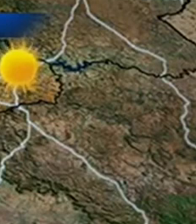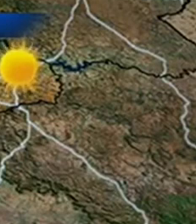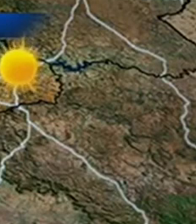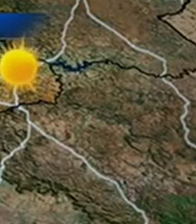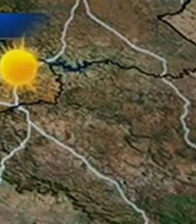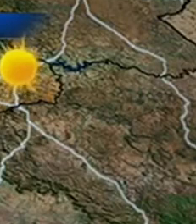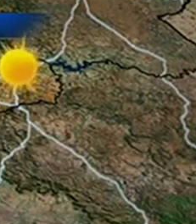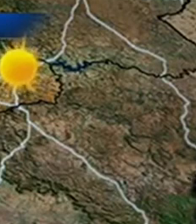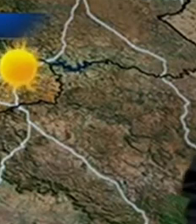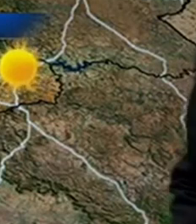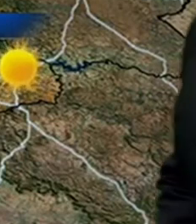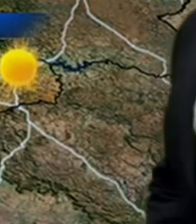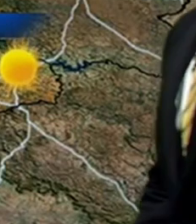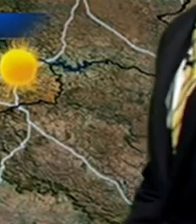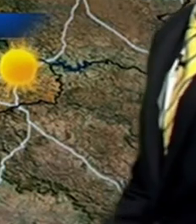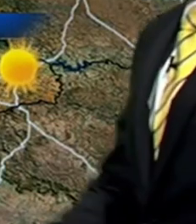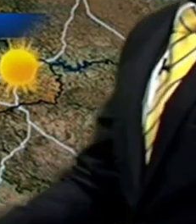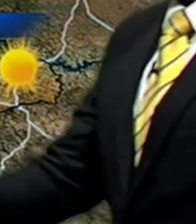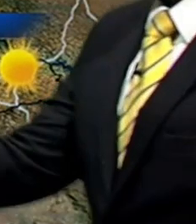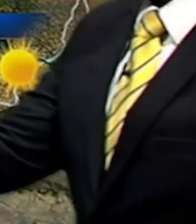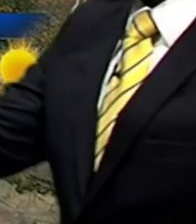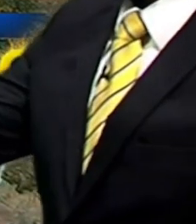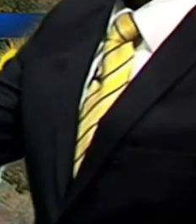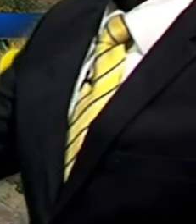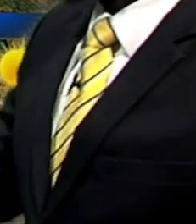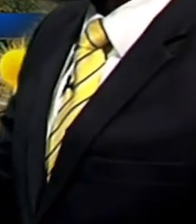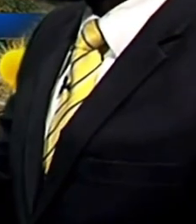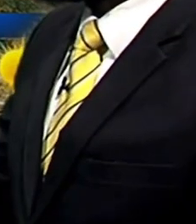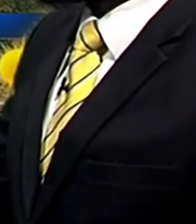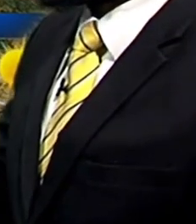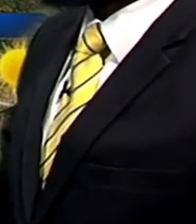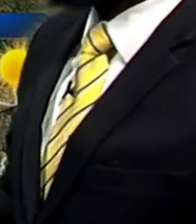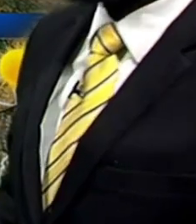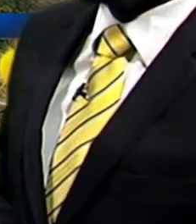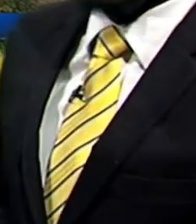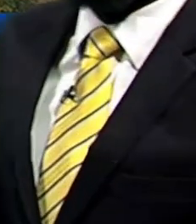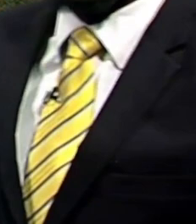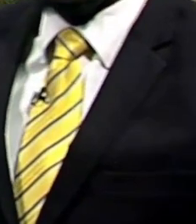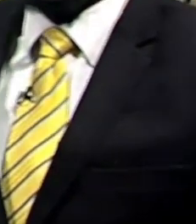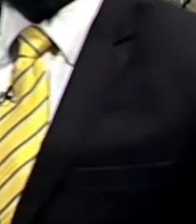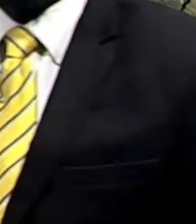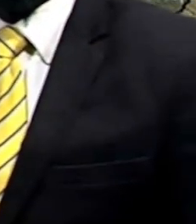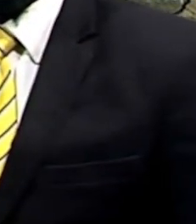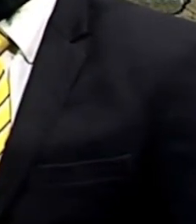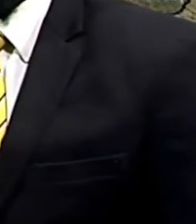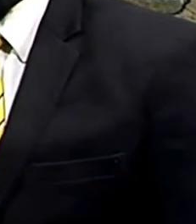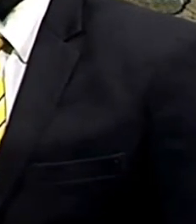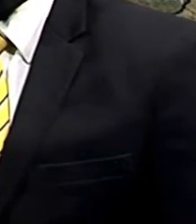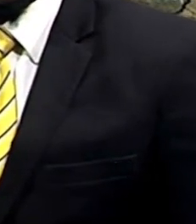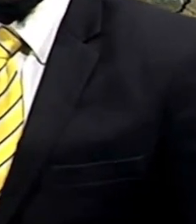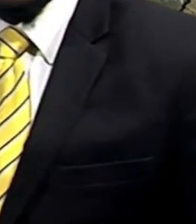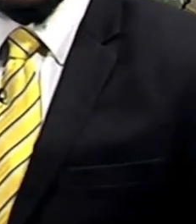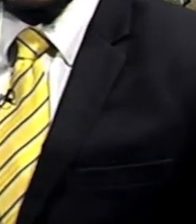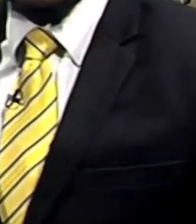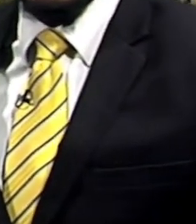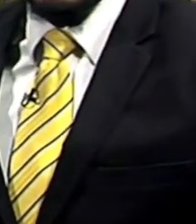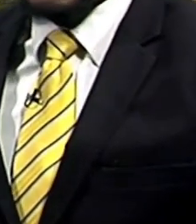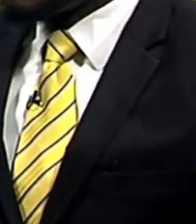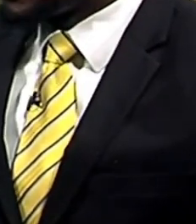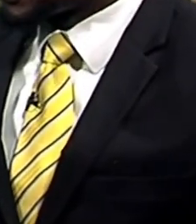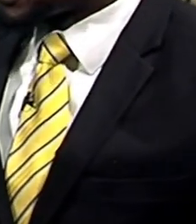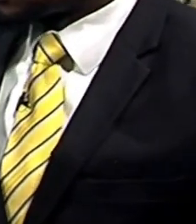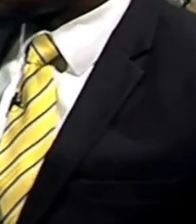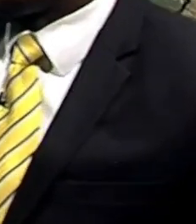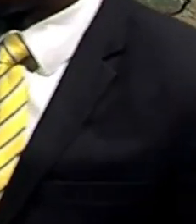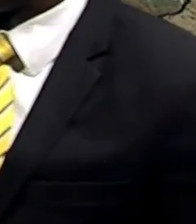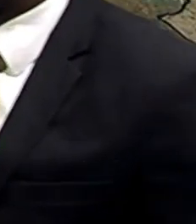ka haro ho le bua le hole sense ke se shibile hona ka Appington ho tla jwa le hona ka haro ka na bona ho tlokomela le teng ho tla hlobate hona ha sale re khrate e